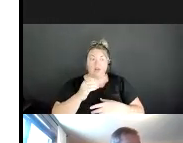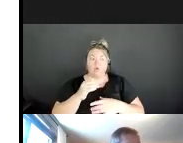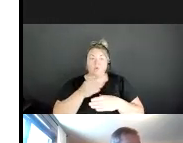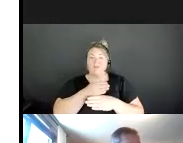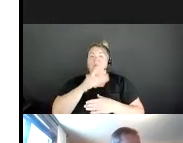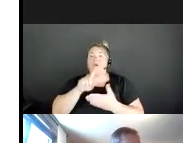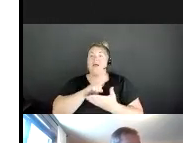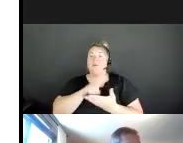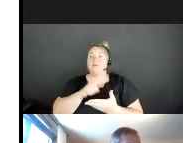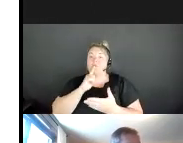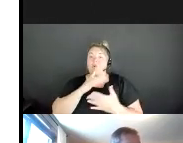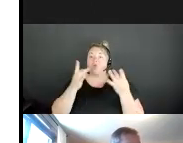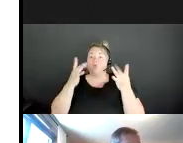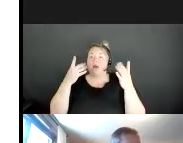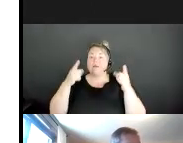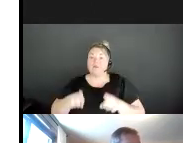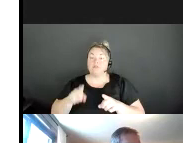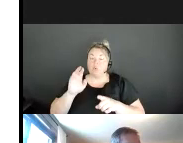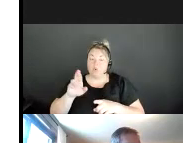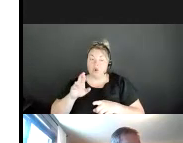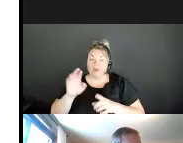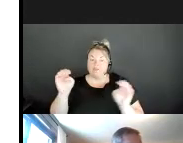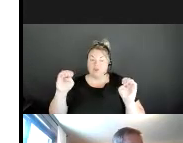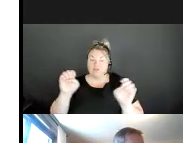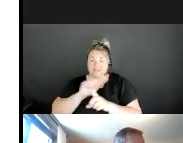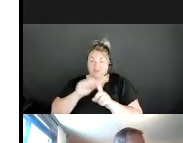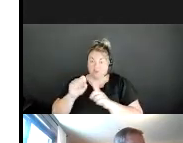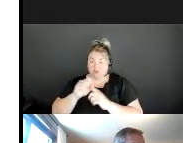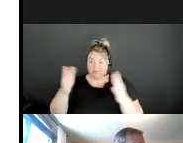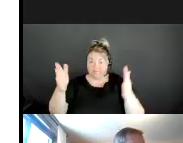or emergency situations. Next slide, please.